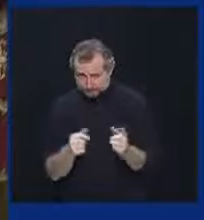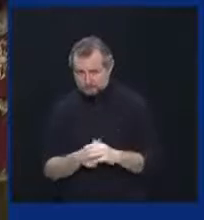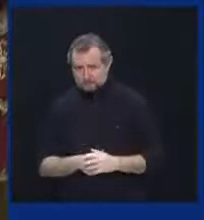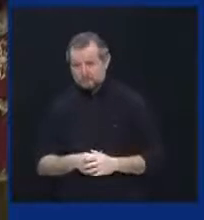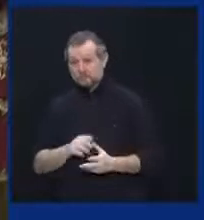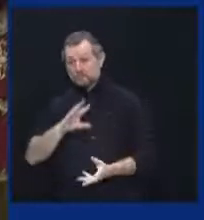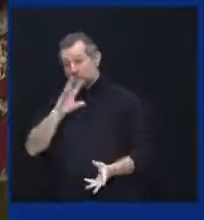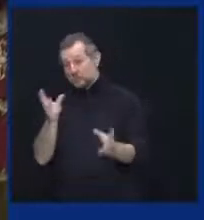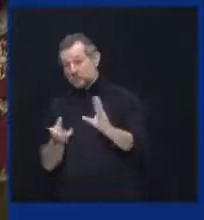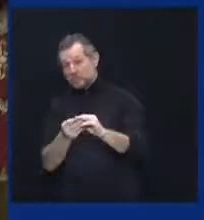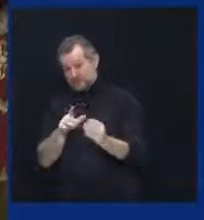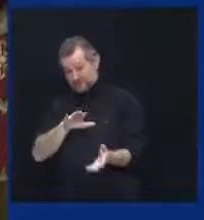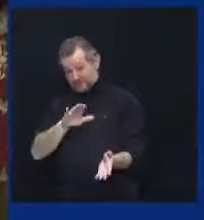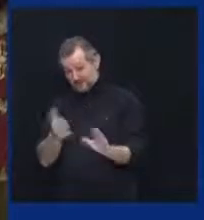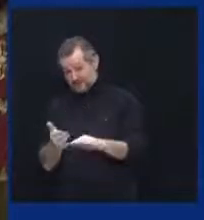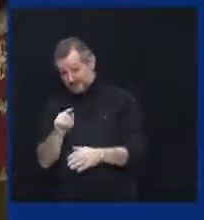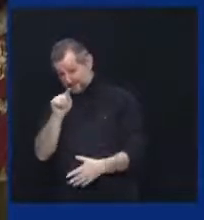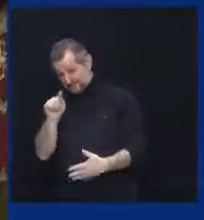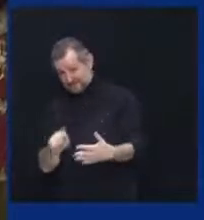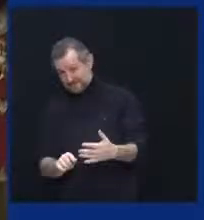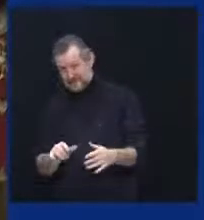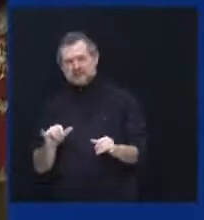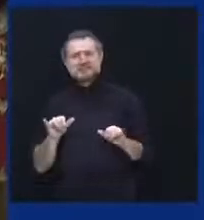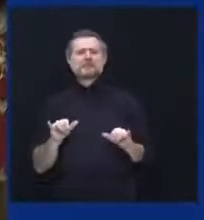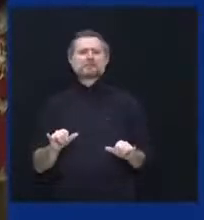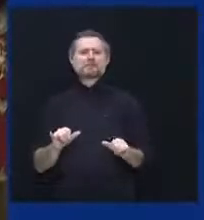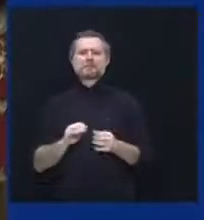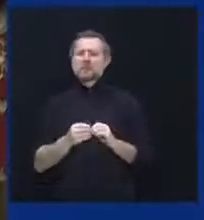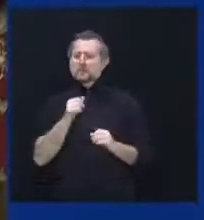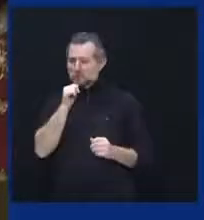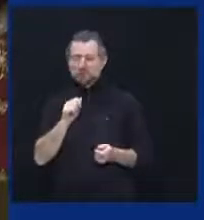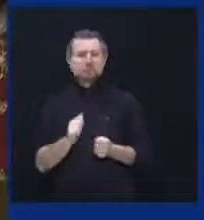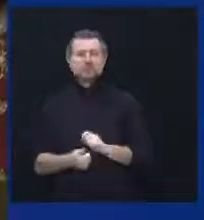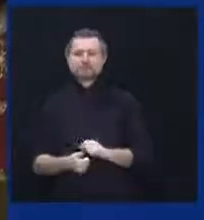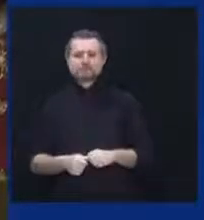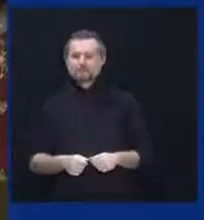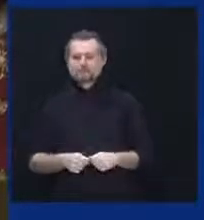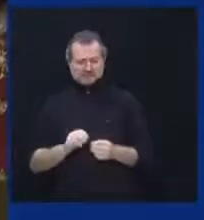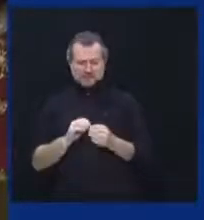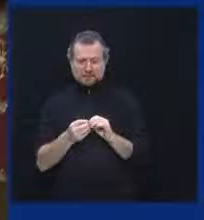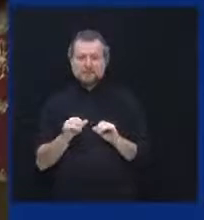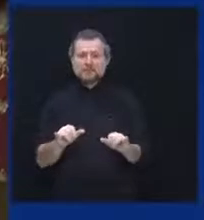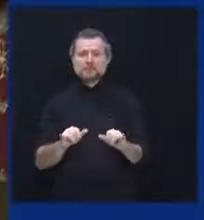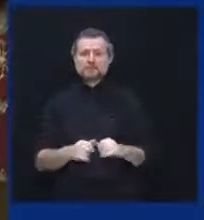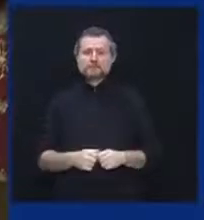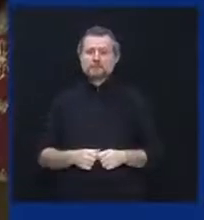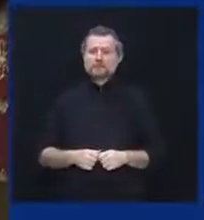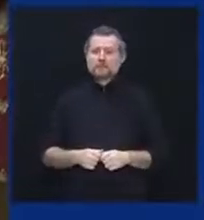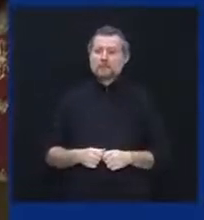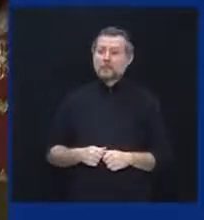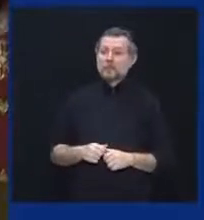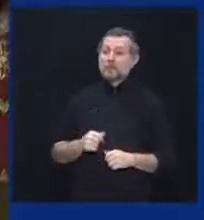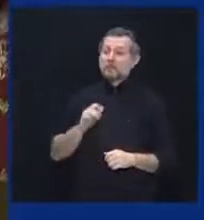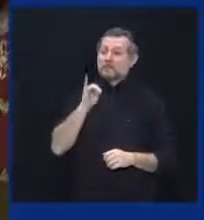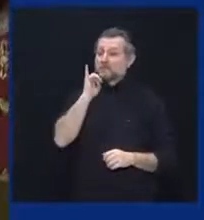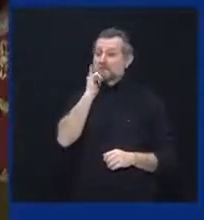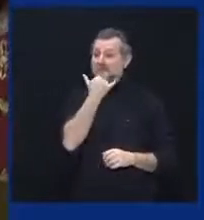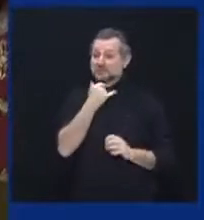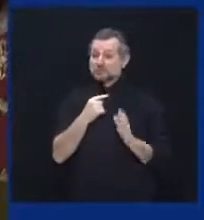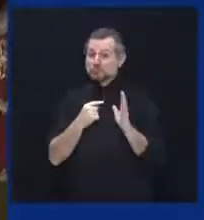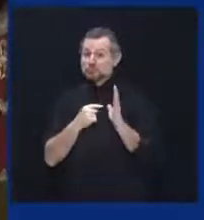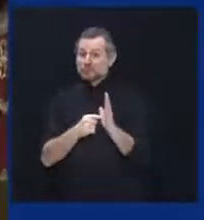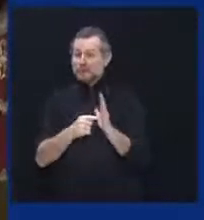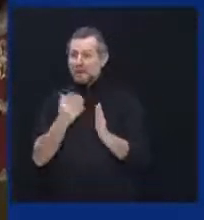number of deaths does not change. That number has not changed, and we put that out. And to misrepresent that number actually